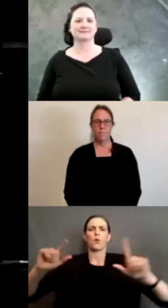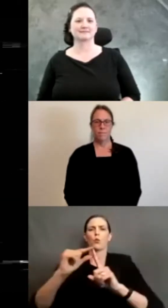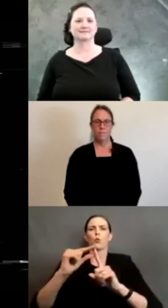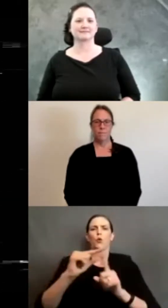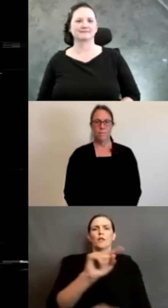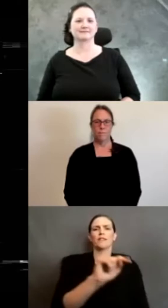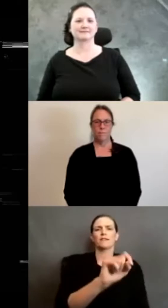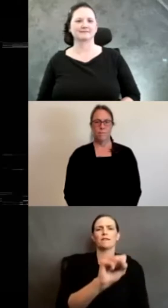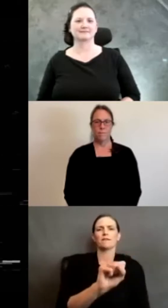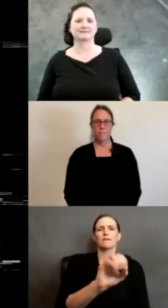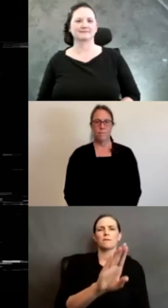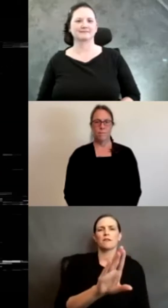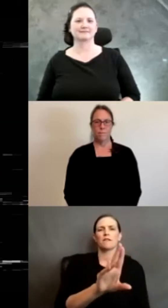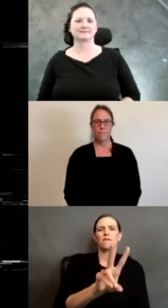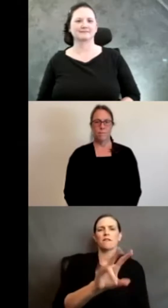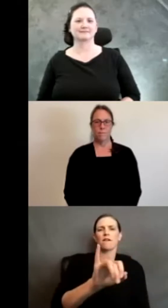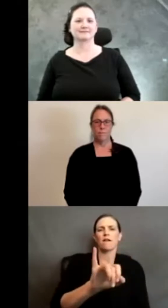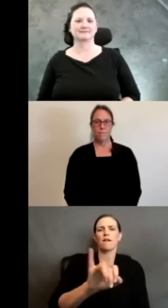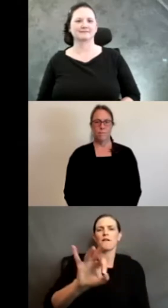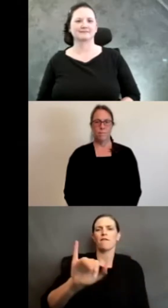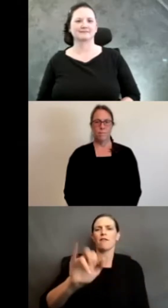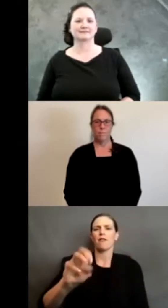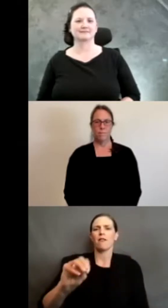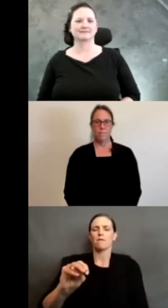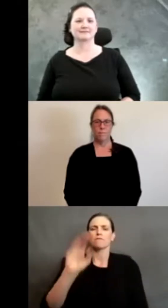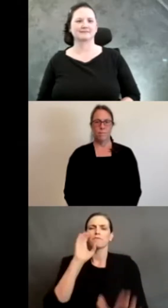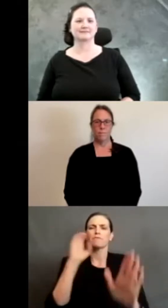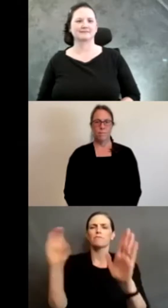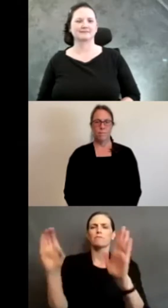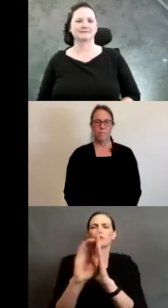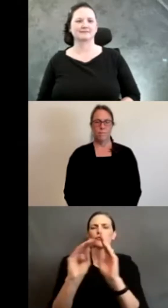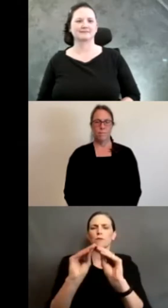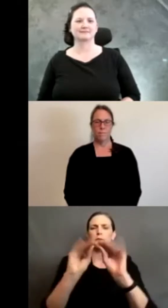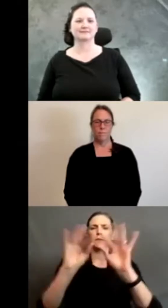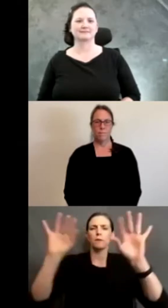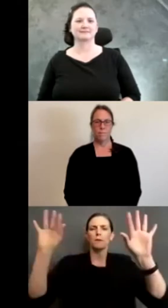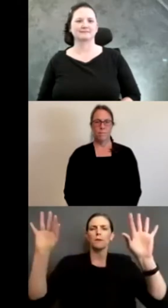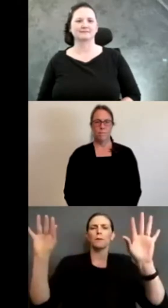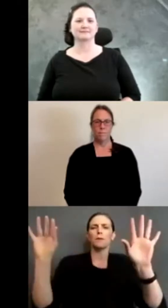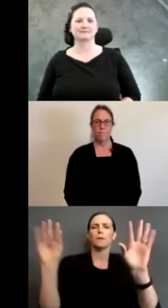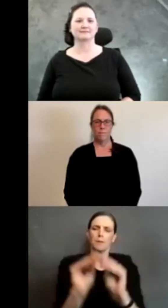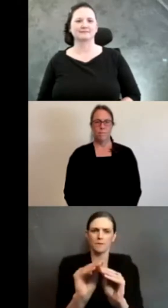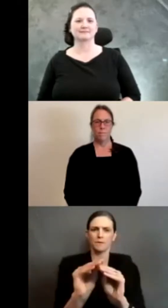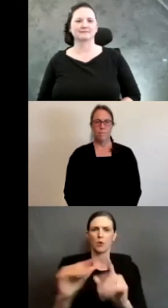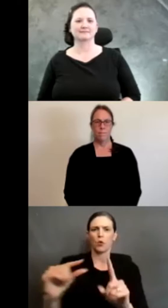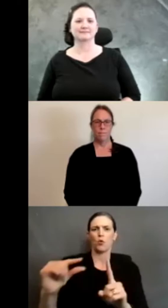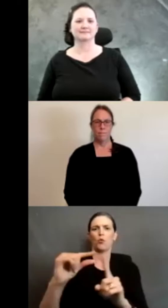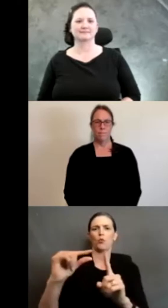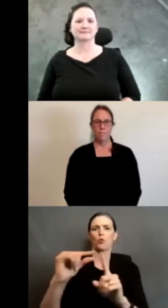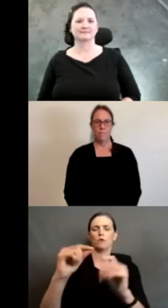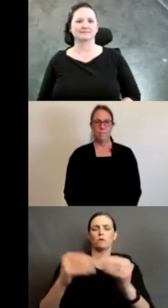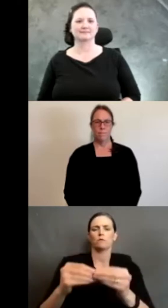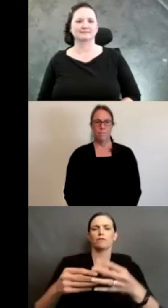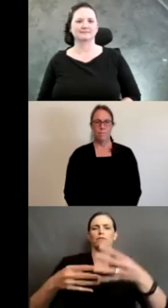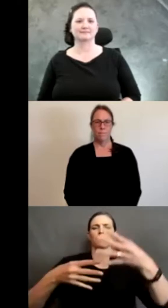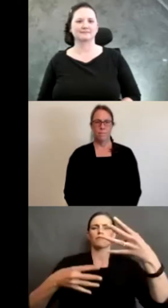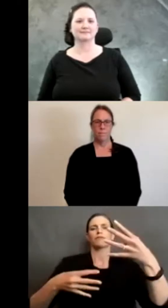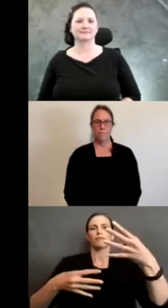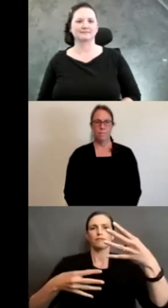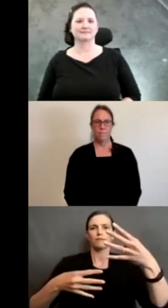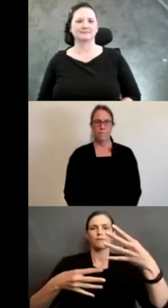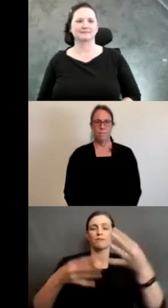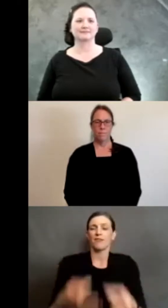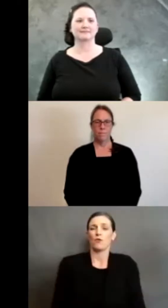below. The image flickers and fades. Words appear on the screen. A key concept in